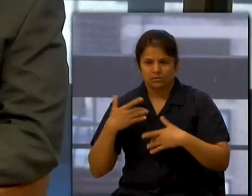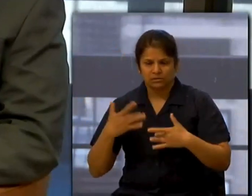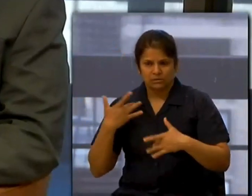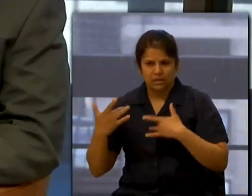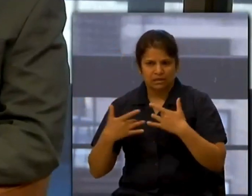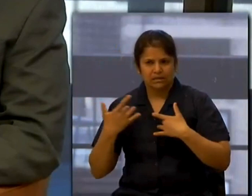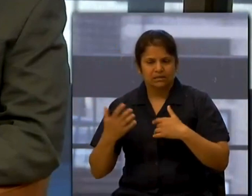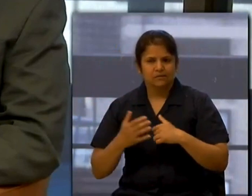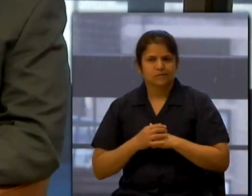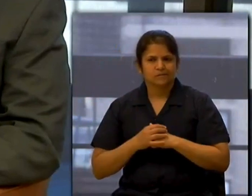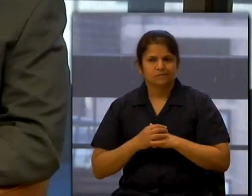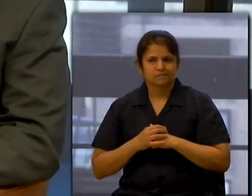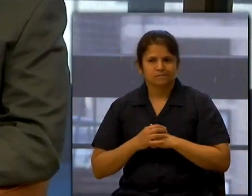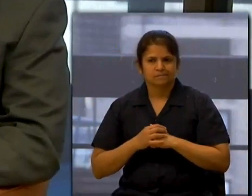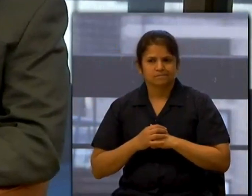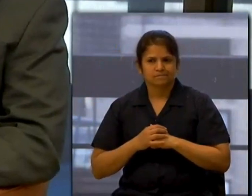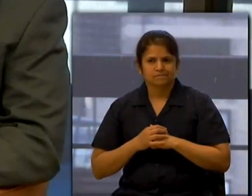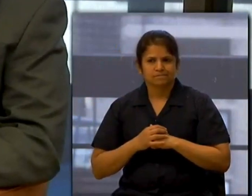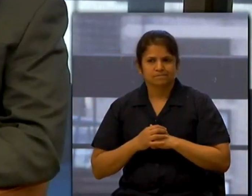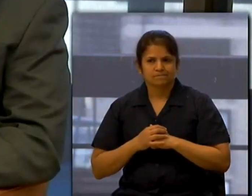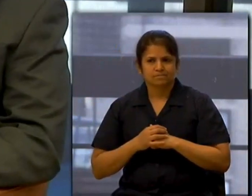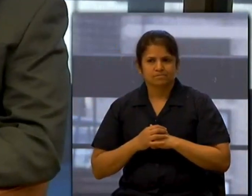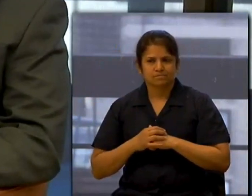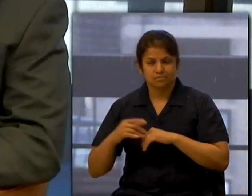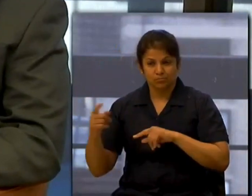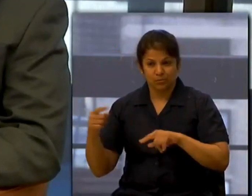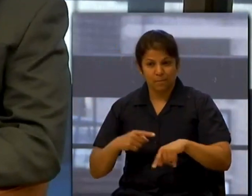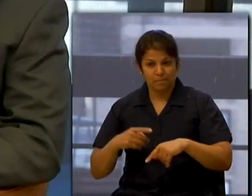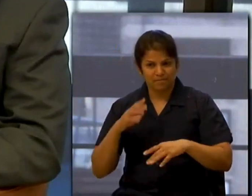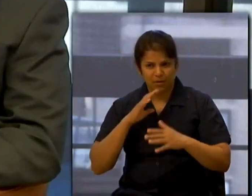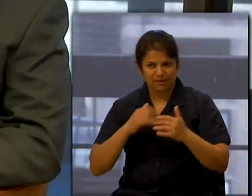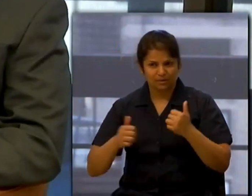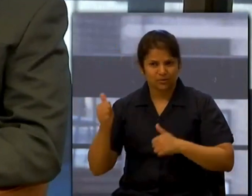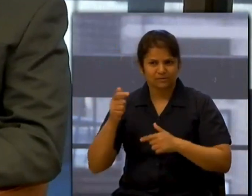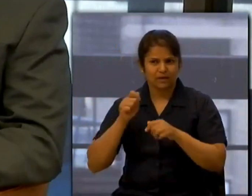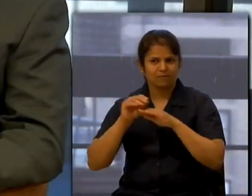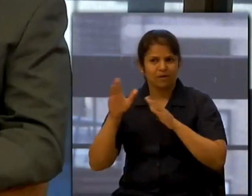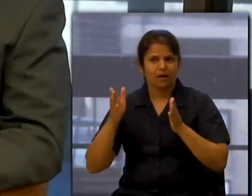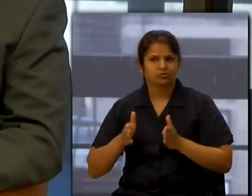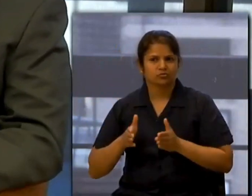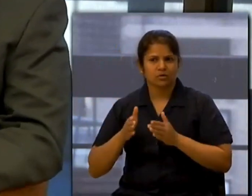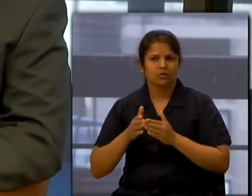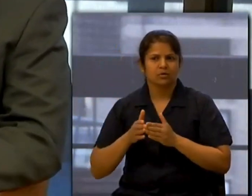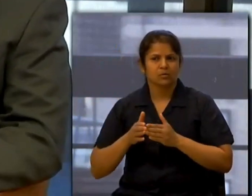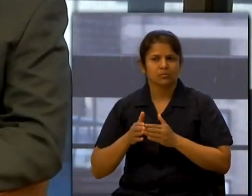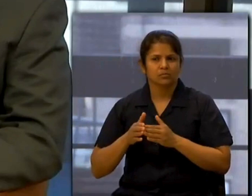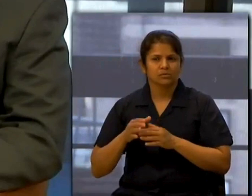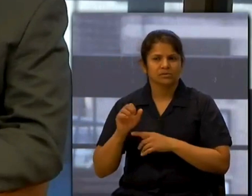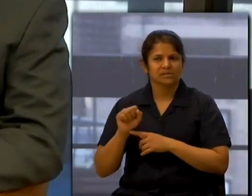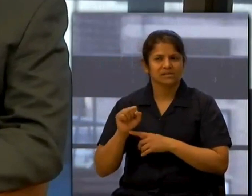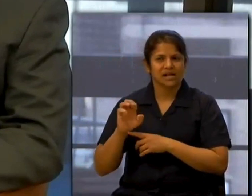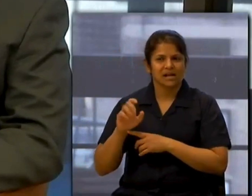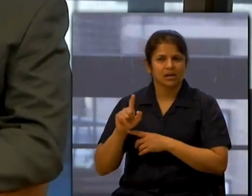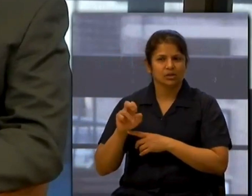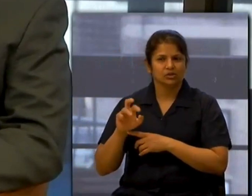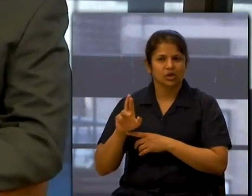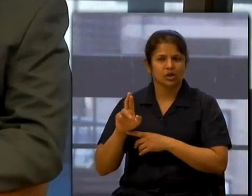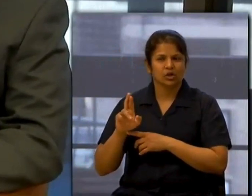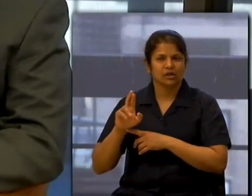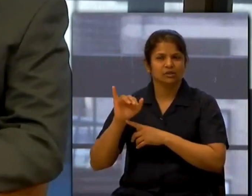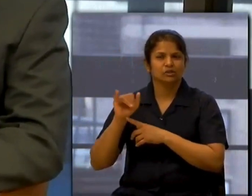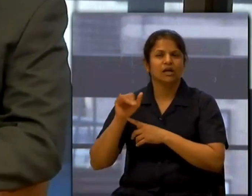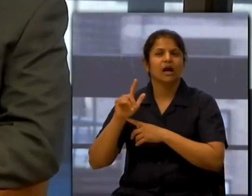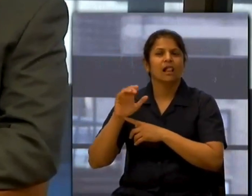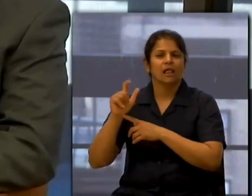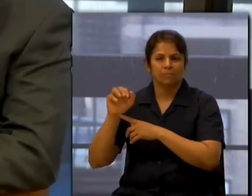a senior advisor with Senator Kirsten Gillibrand's office with us today. And Senator Gillibrand has been a great ally and partner in this work. So thank you for being